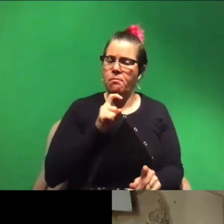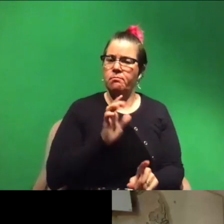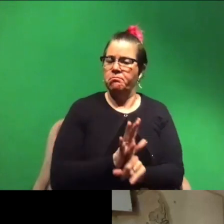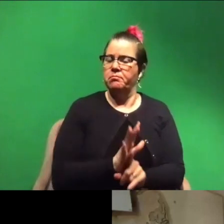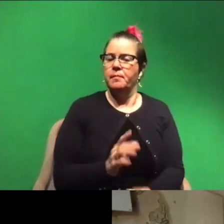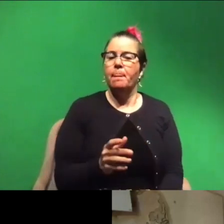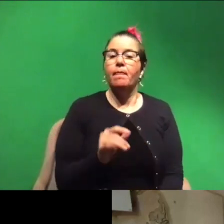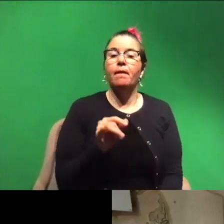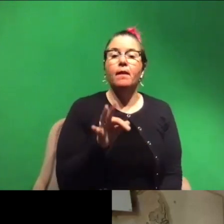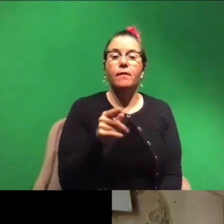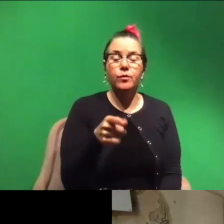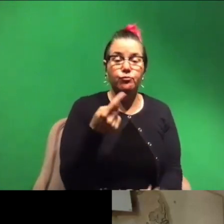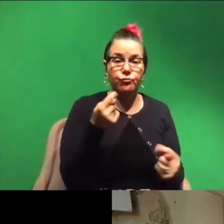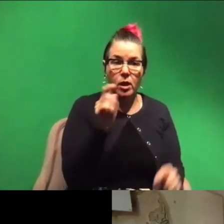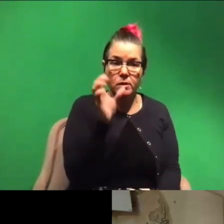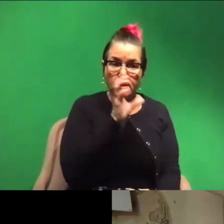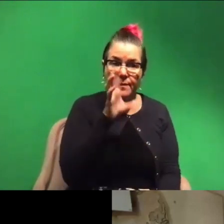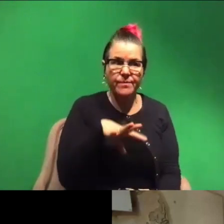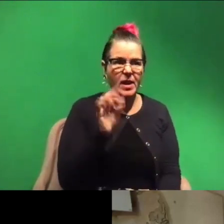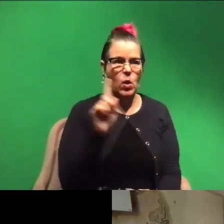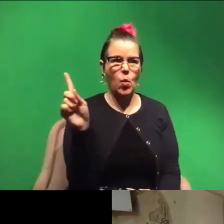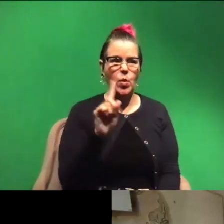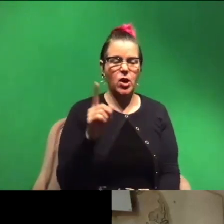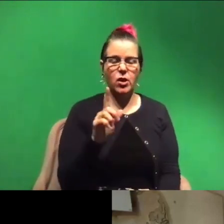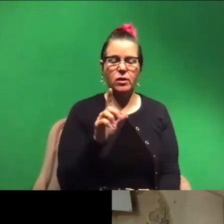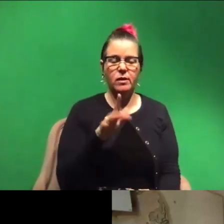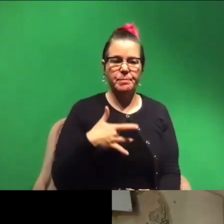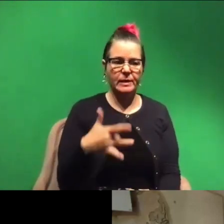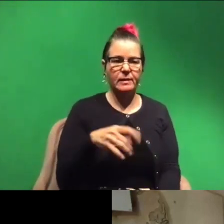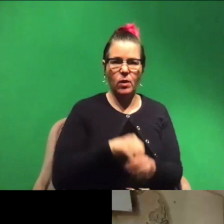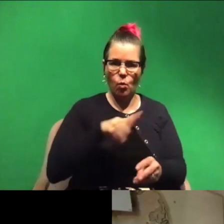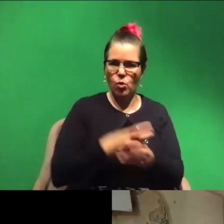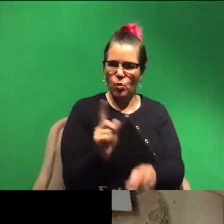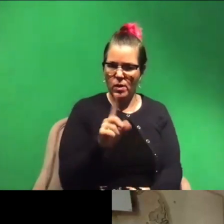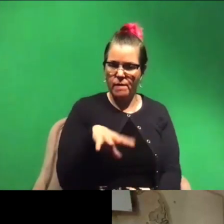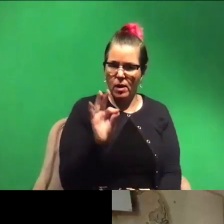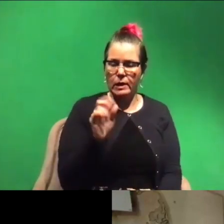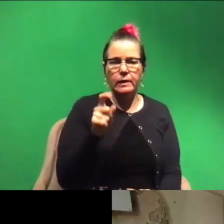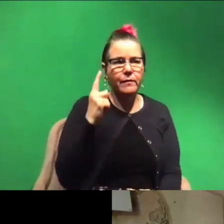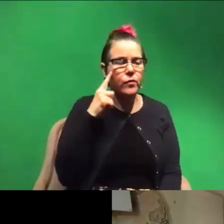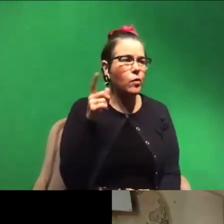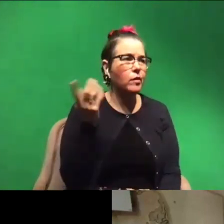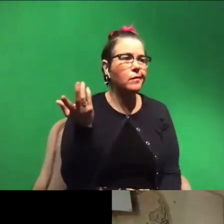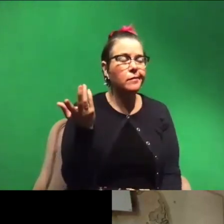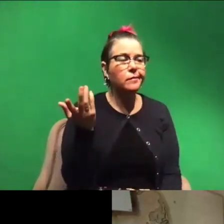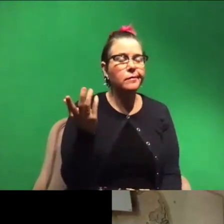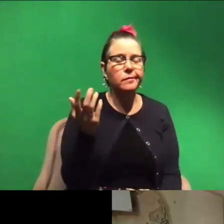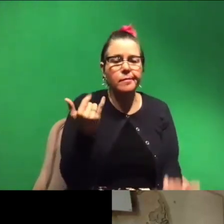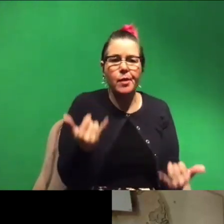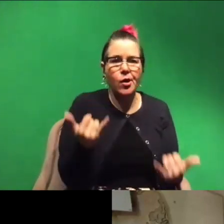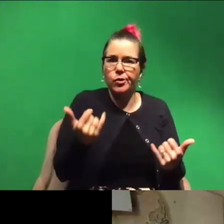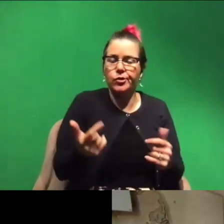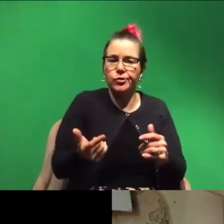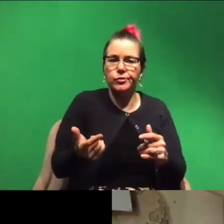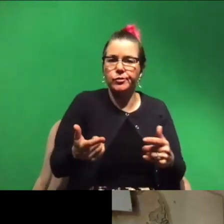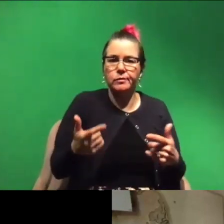if you were trying to find where chromium was in the world because we needed it for our modern society,